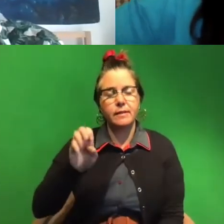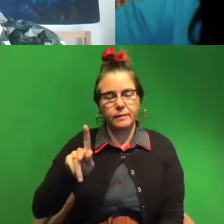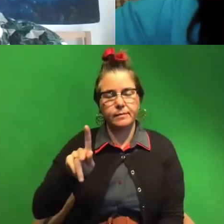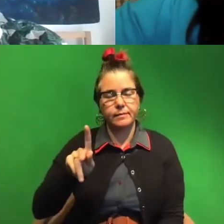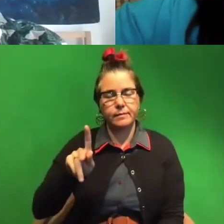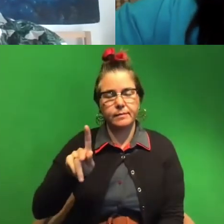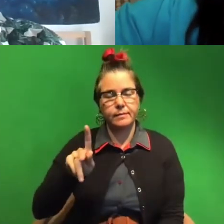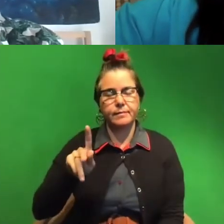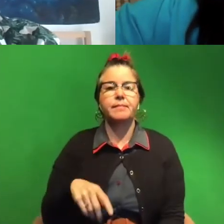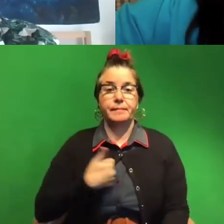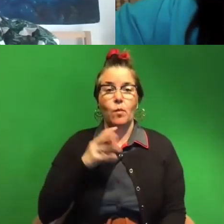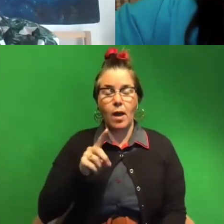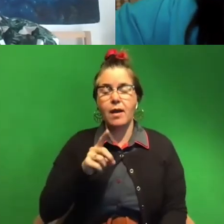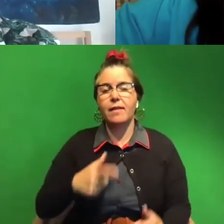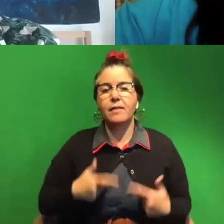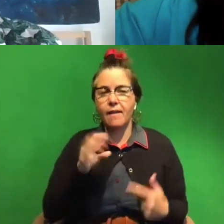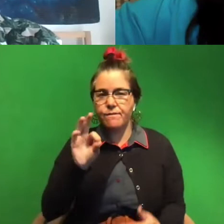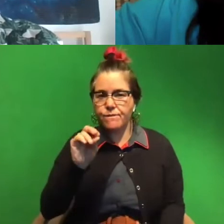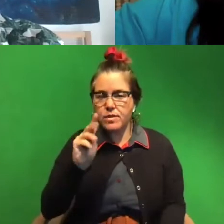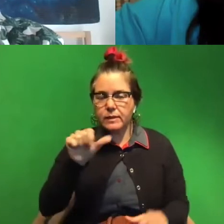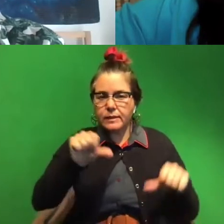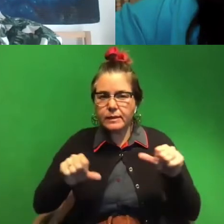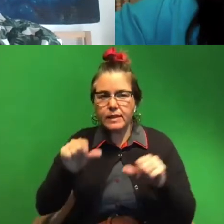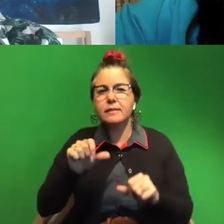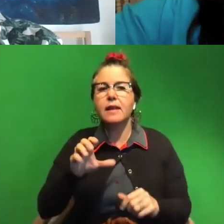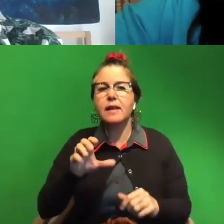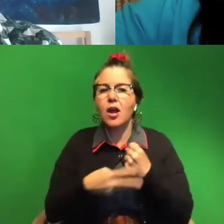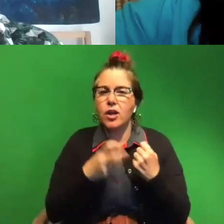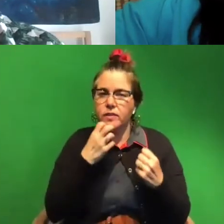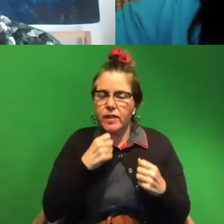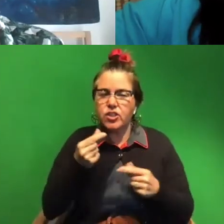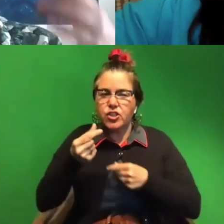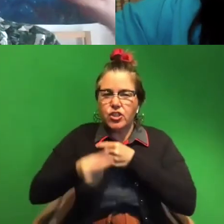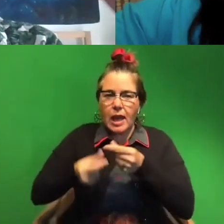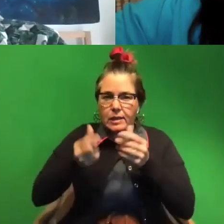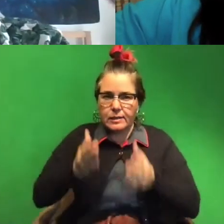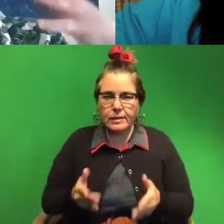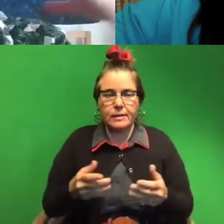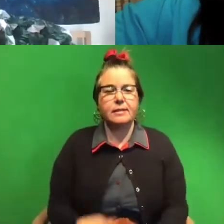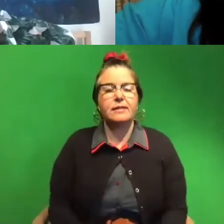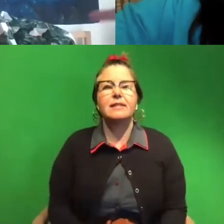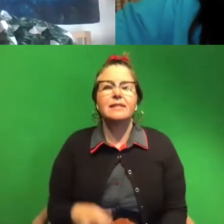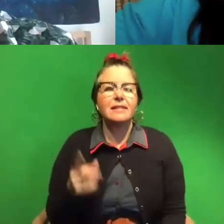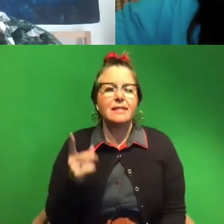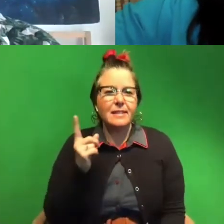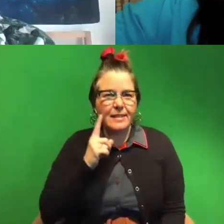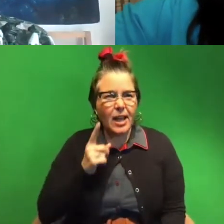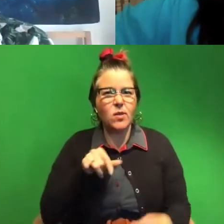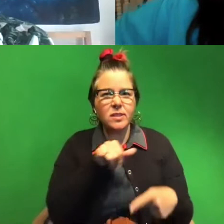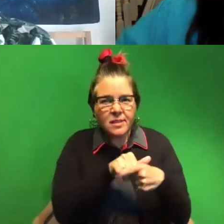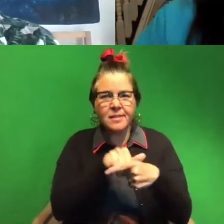a wildlife forensics scientist and conservation geneticist. And it sounds kind of like a really long